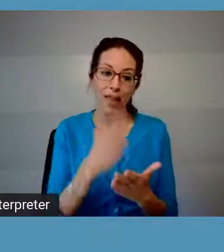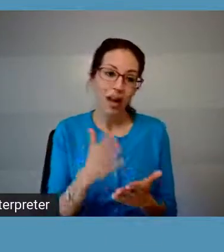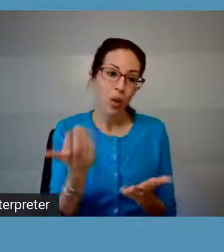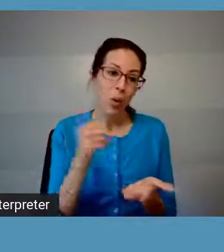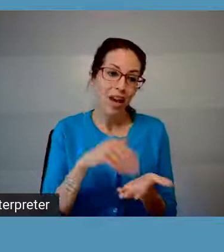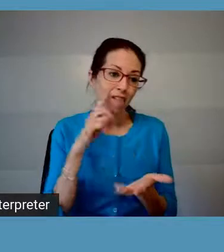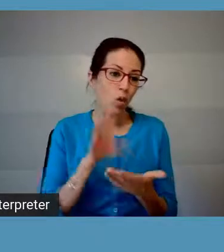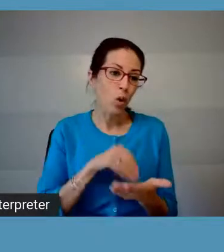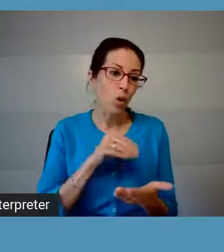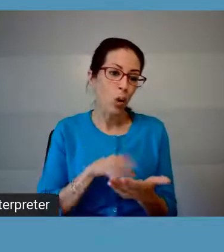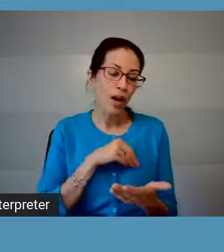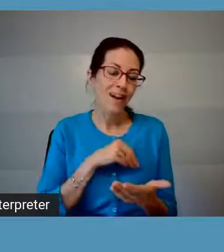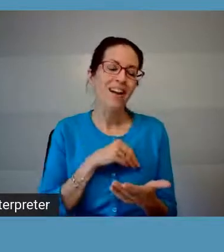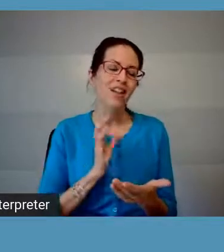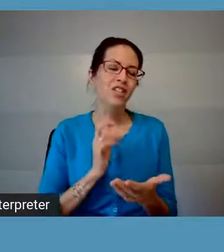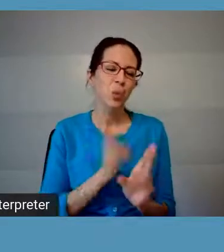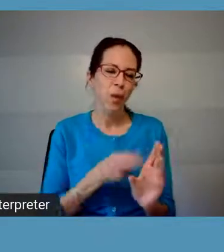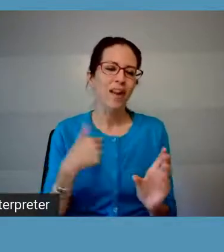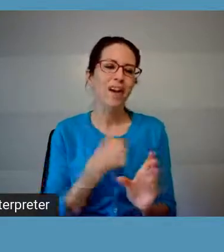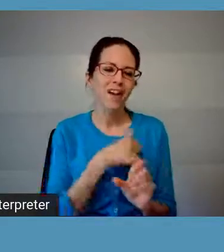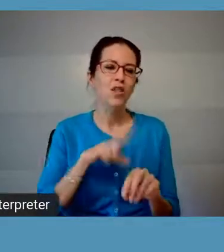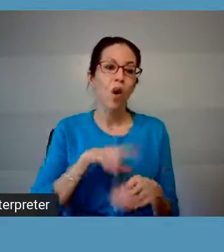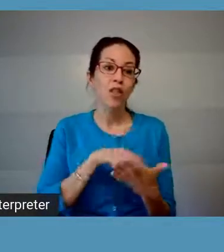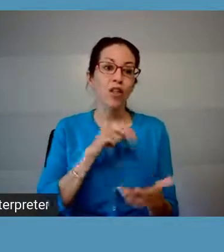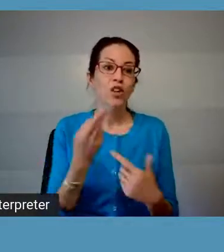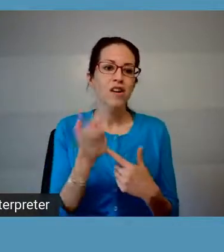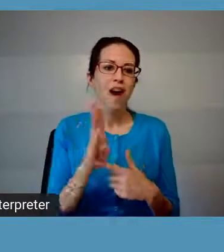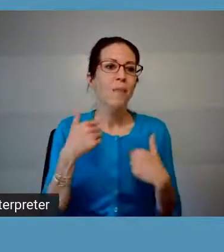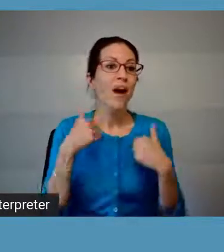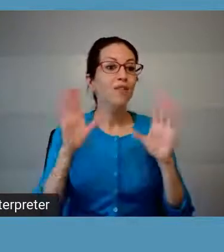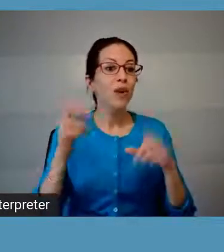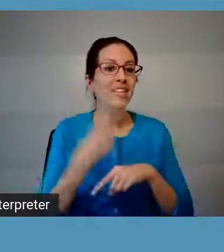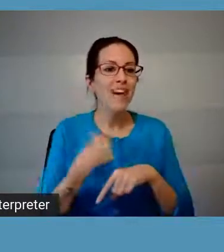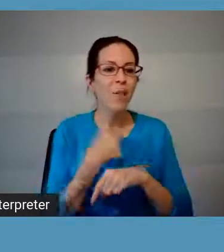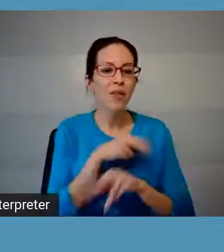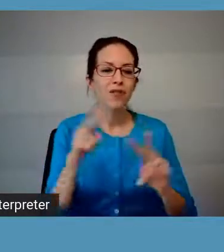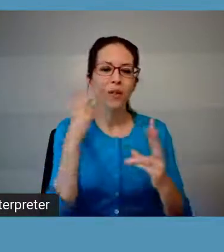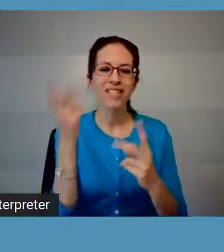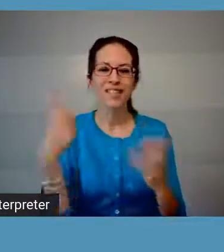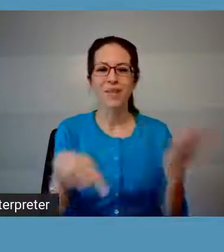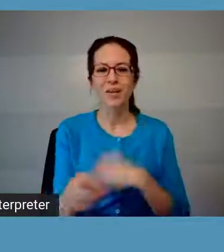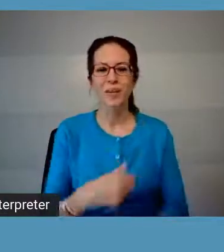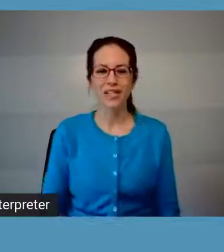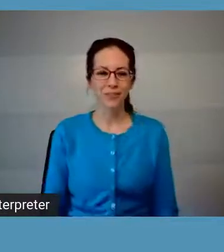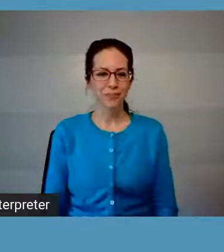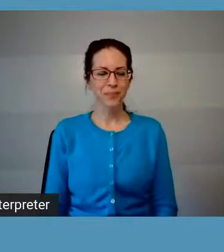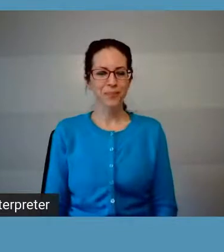Learning Hub. Have a great rest of your day, and we look forward to seeing you next week. Thank you.